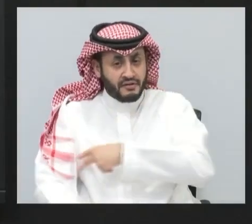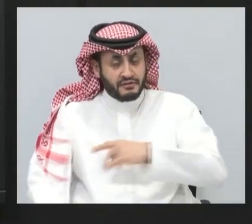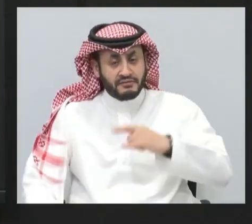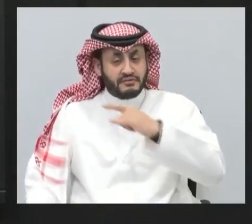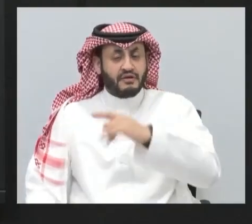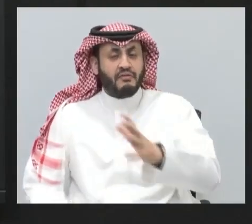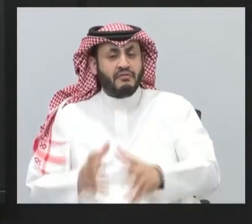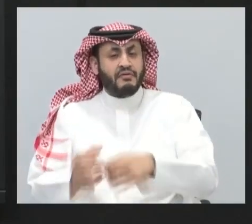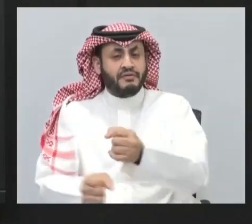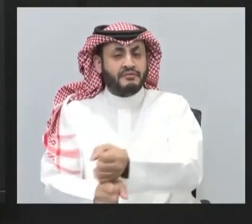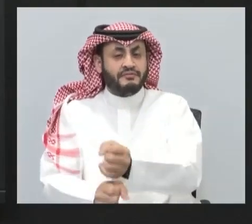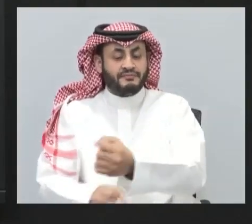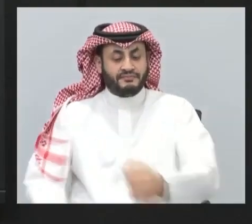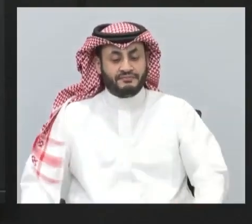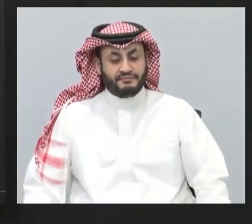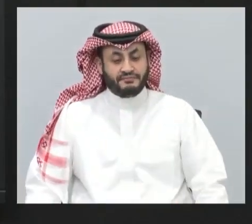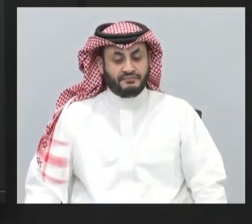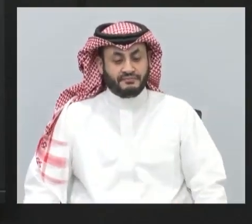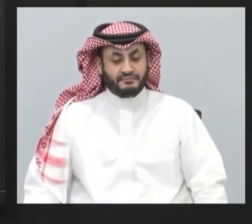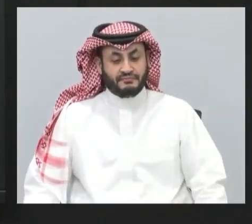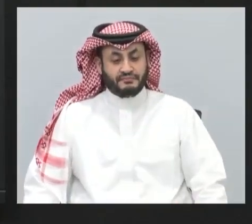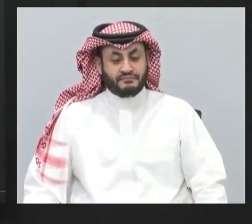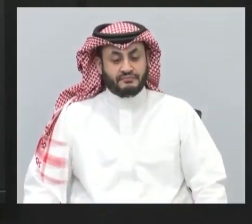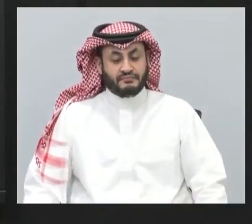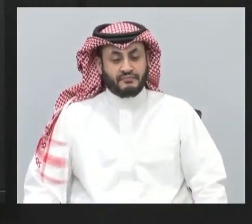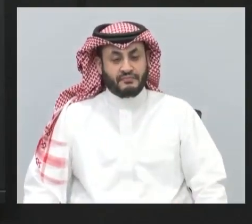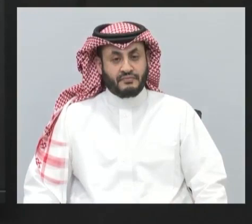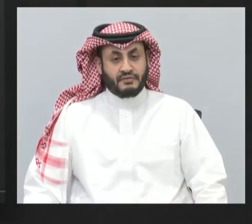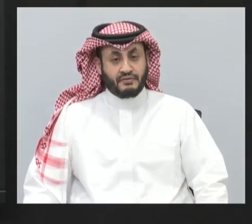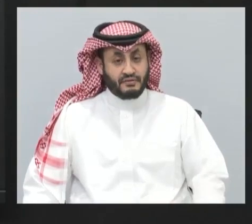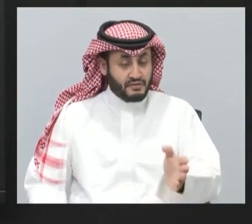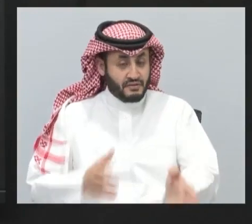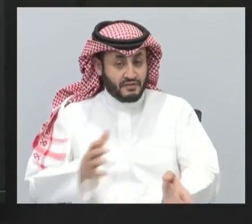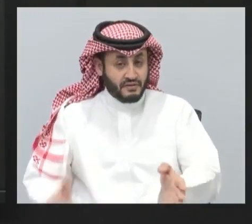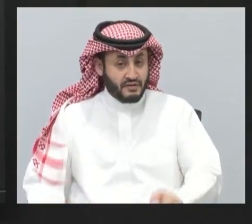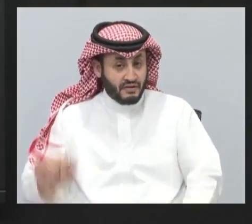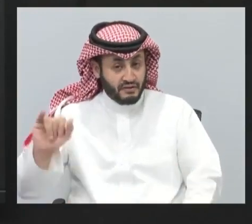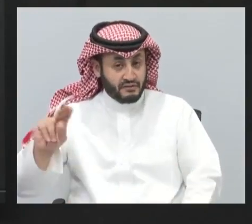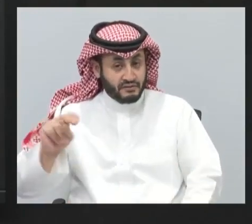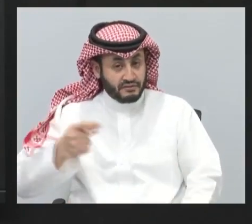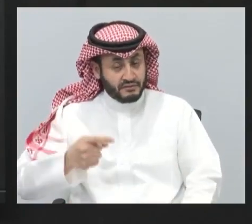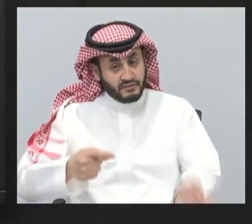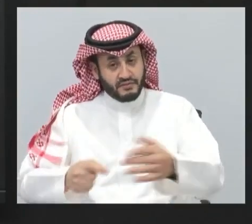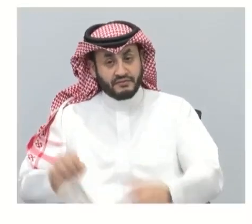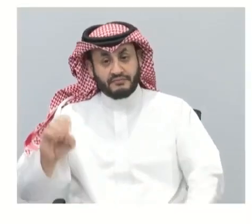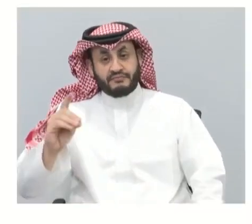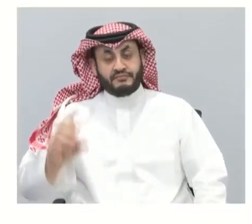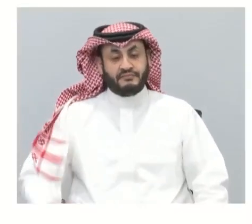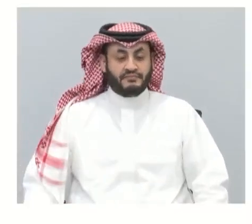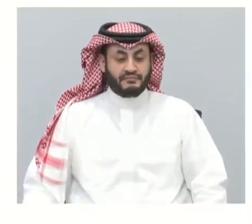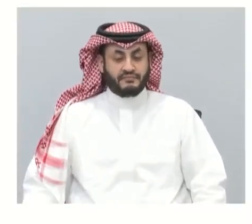pilot about his own career. We will use the present perfect simple and progressive, how long and how many. How